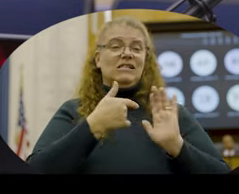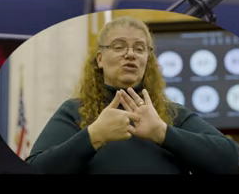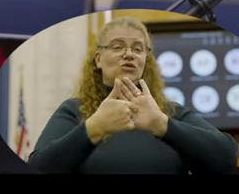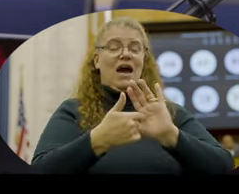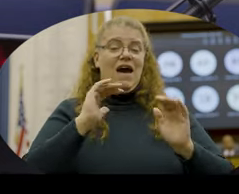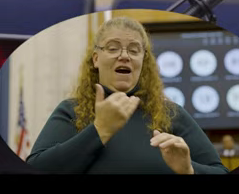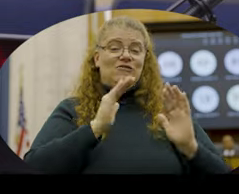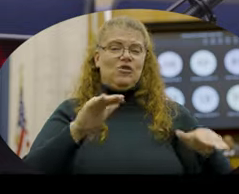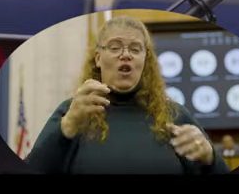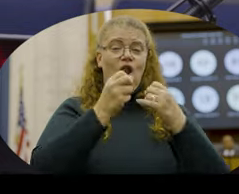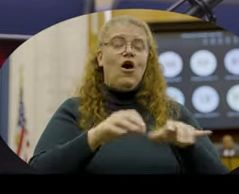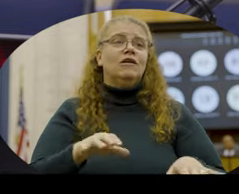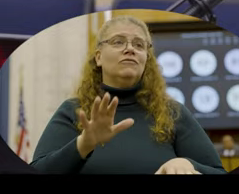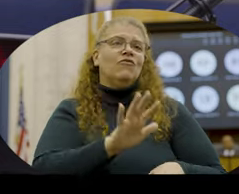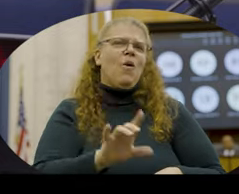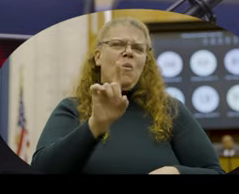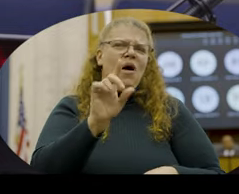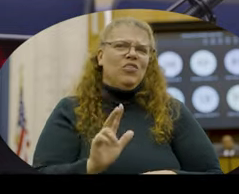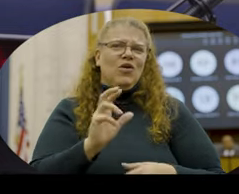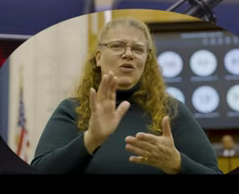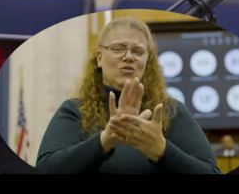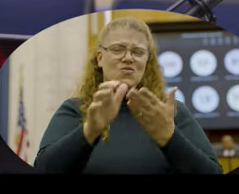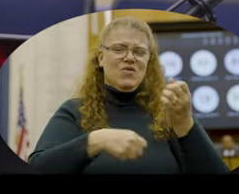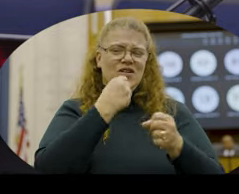This year's investment will help cover.